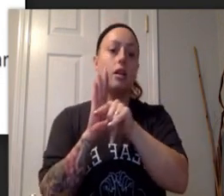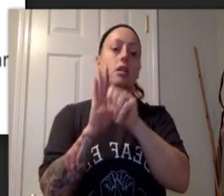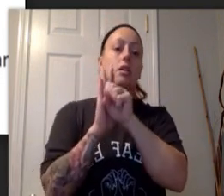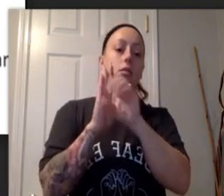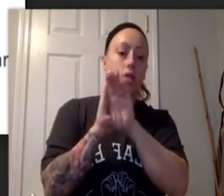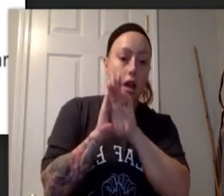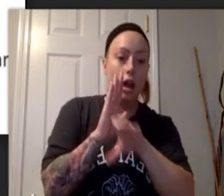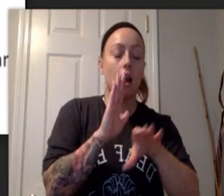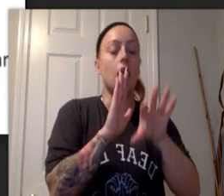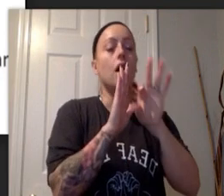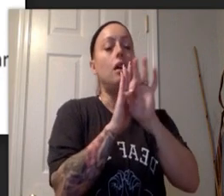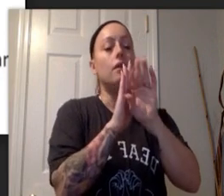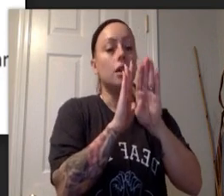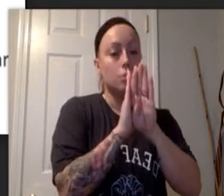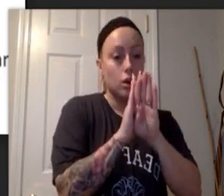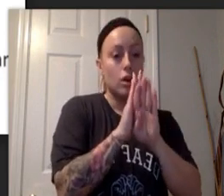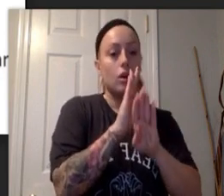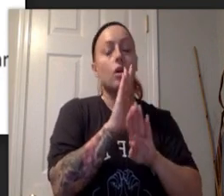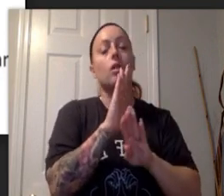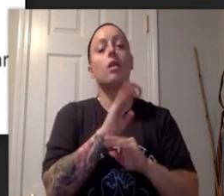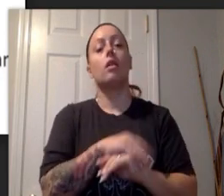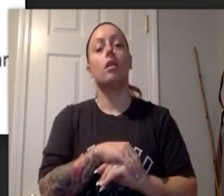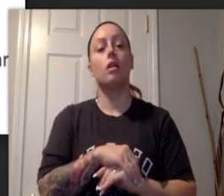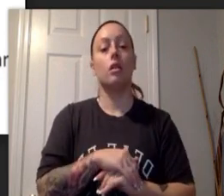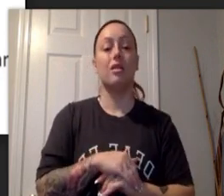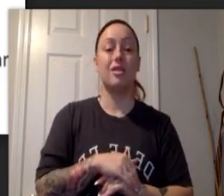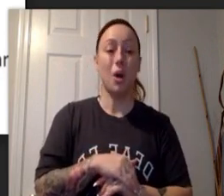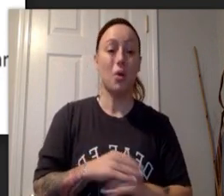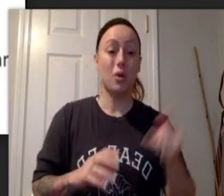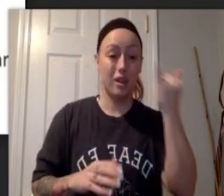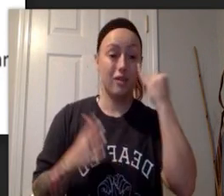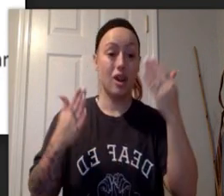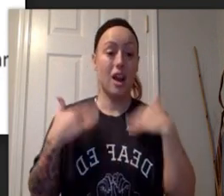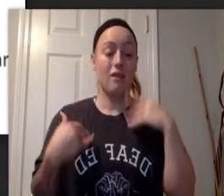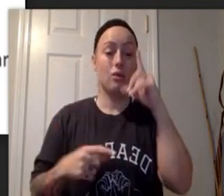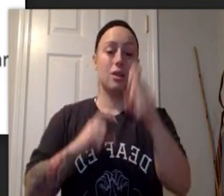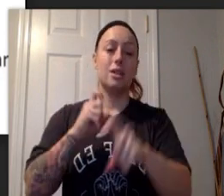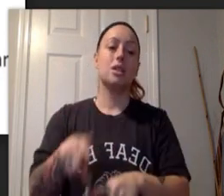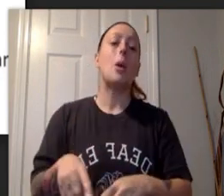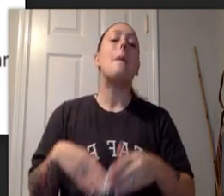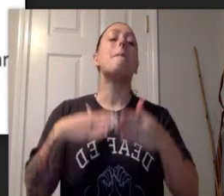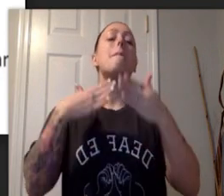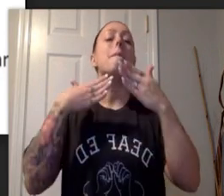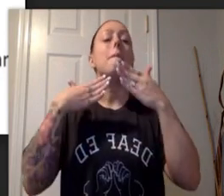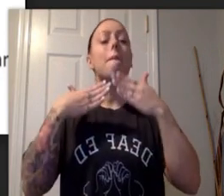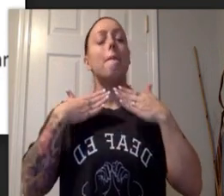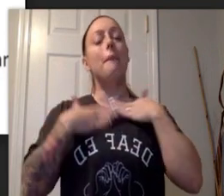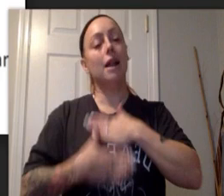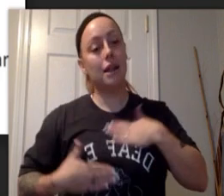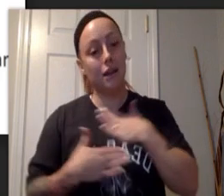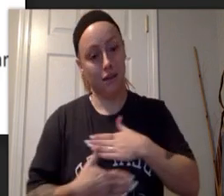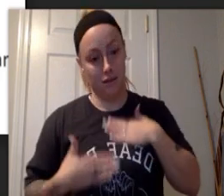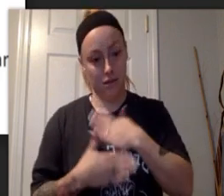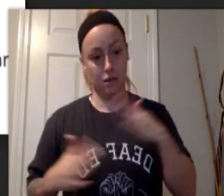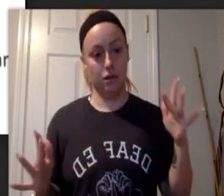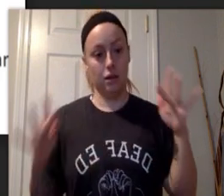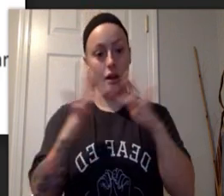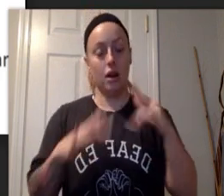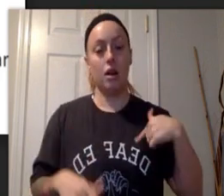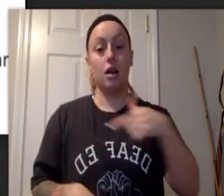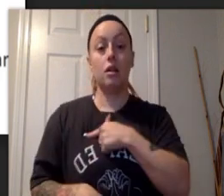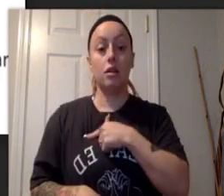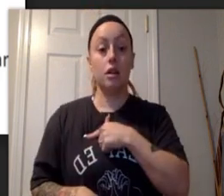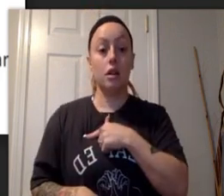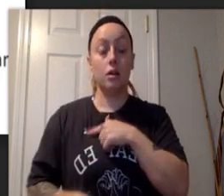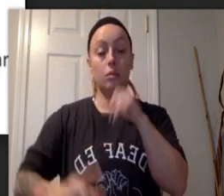right now. So if you have other questions, please feel free to reach out to us. But a couple recaps. Naloxone will not work on